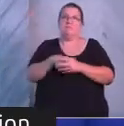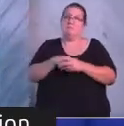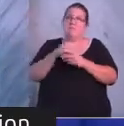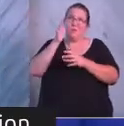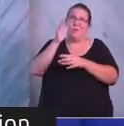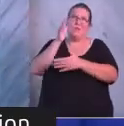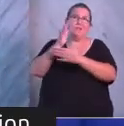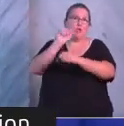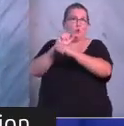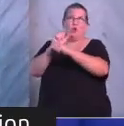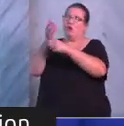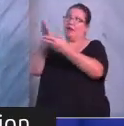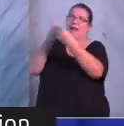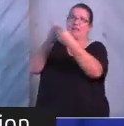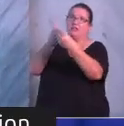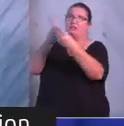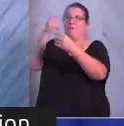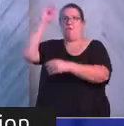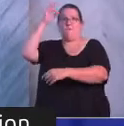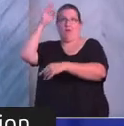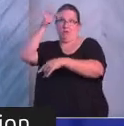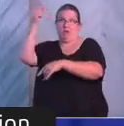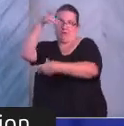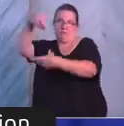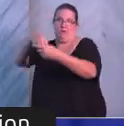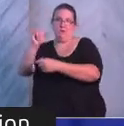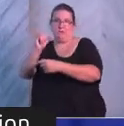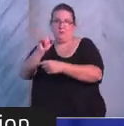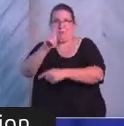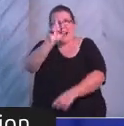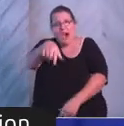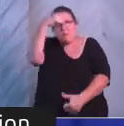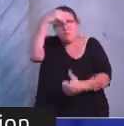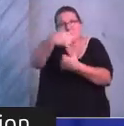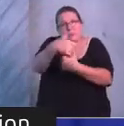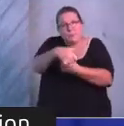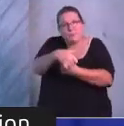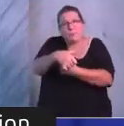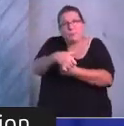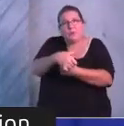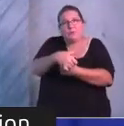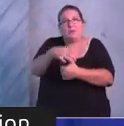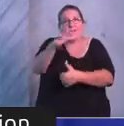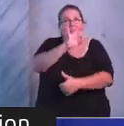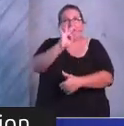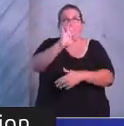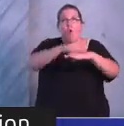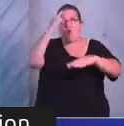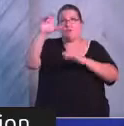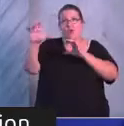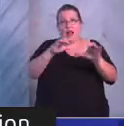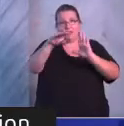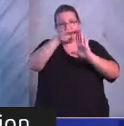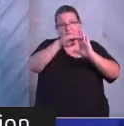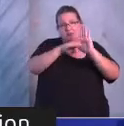there and leadership for the federal government to do. But let's not forget, about the 94 calls to action,